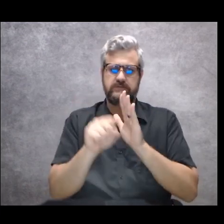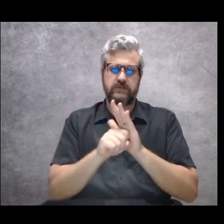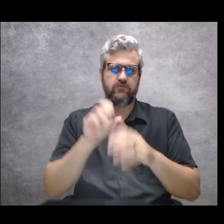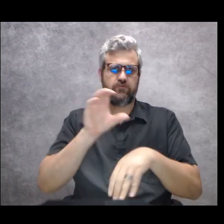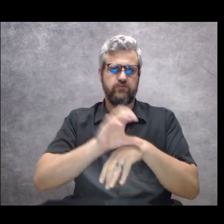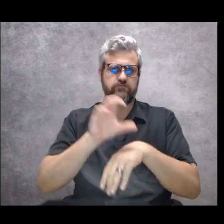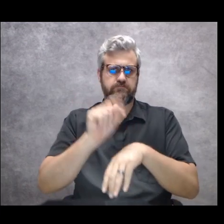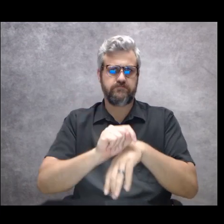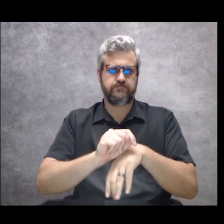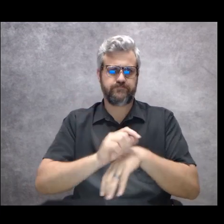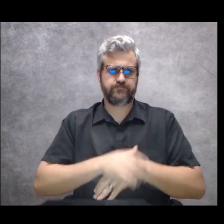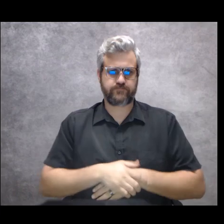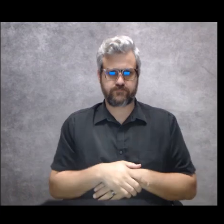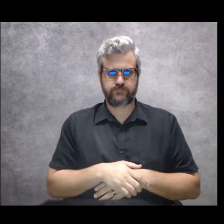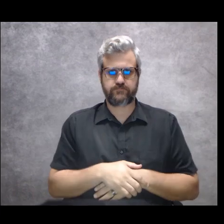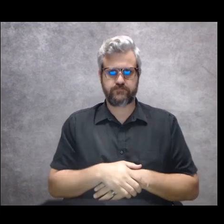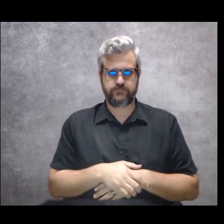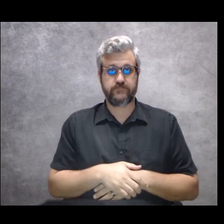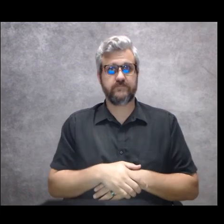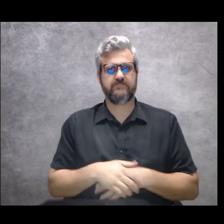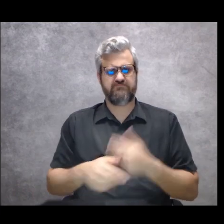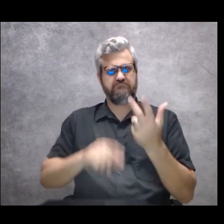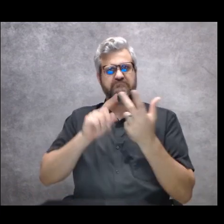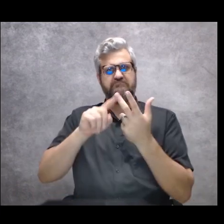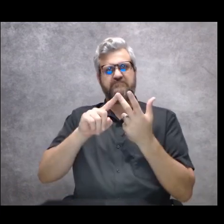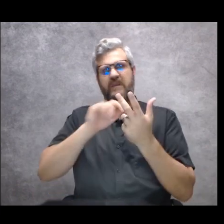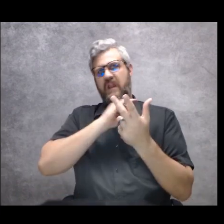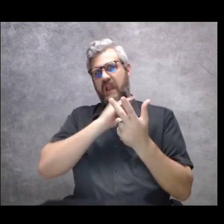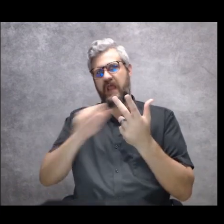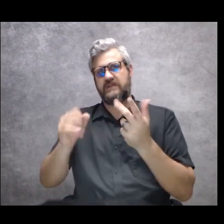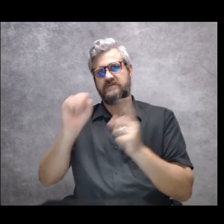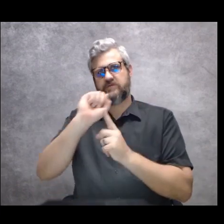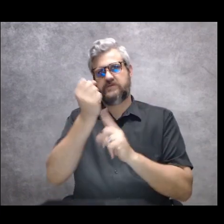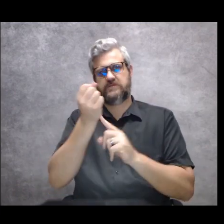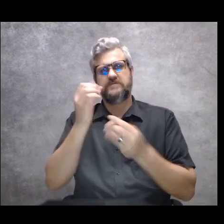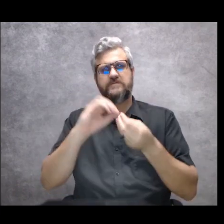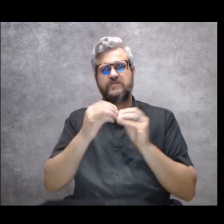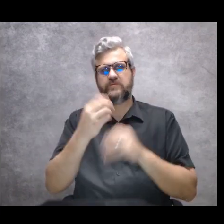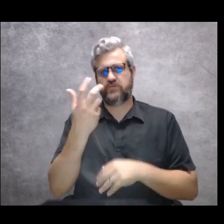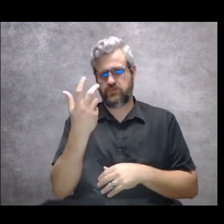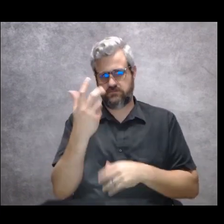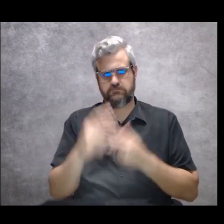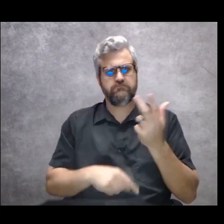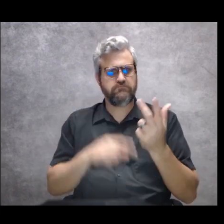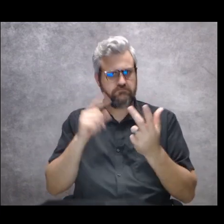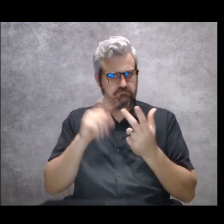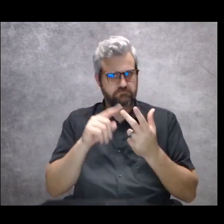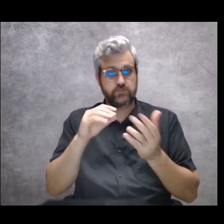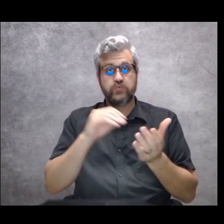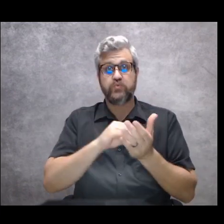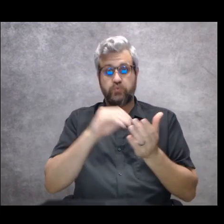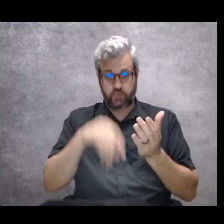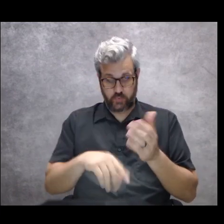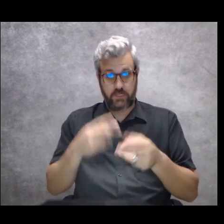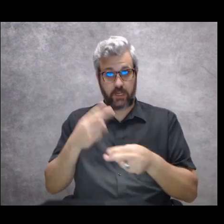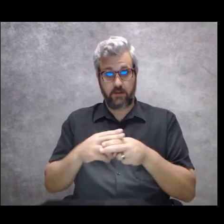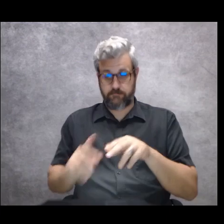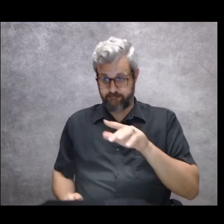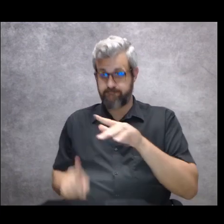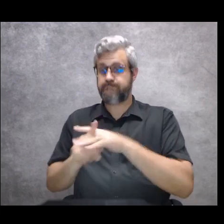This is the last scenario. This is scenario number 3. The student appears on the district list but not on the state